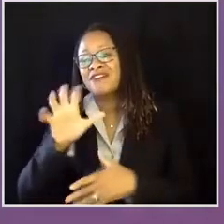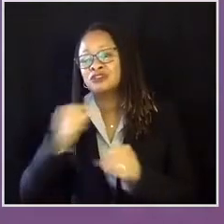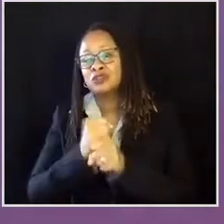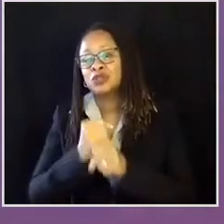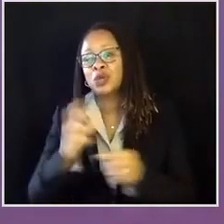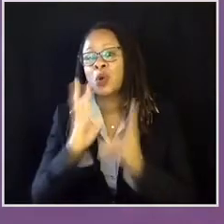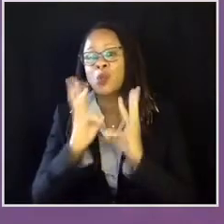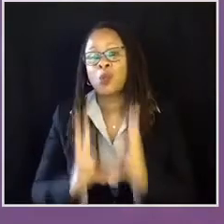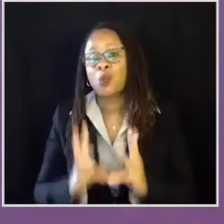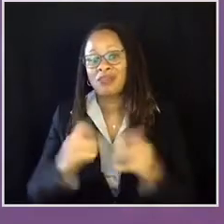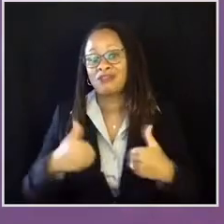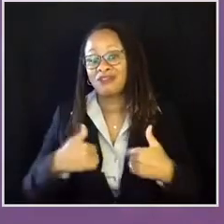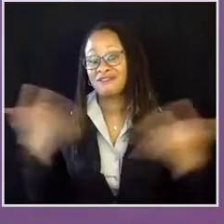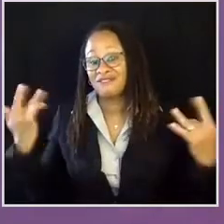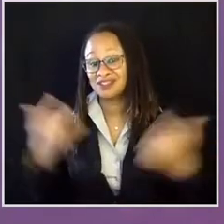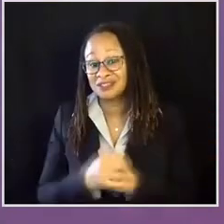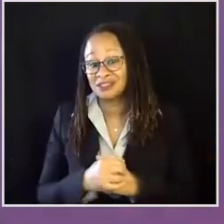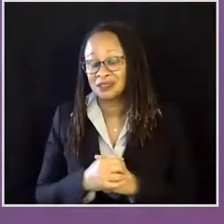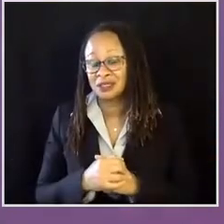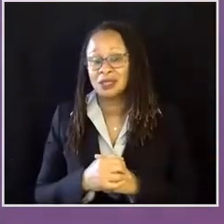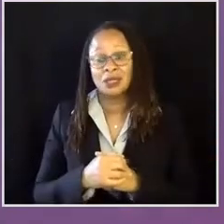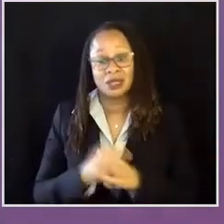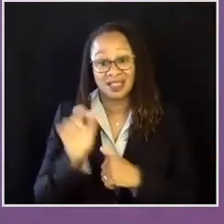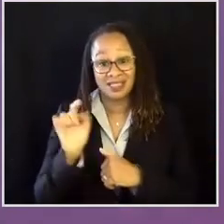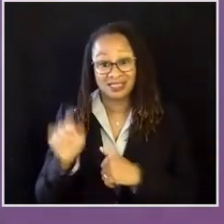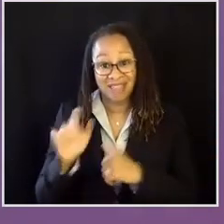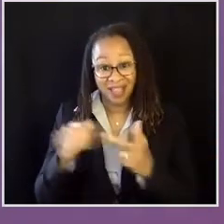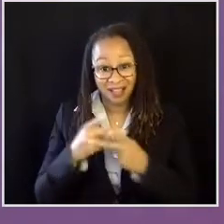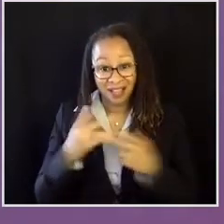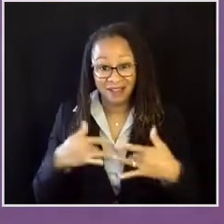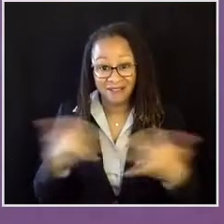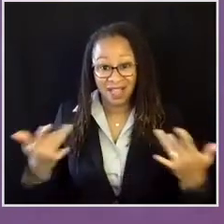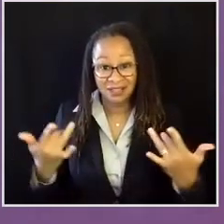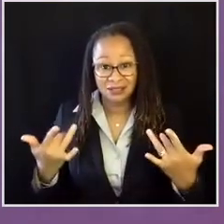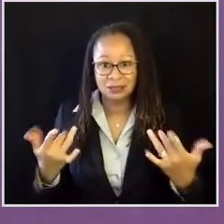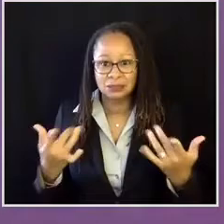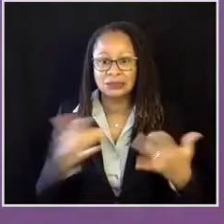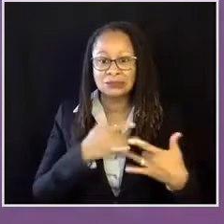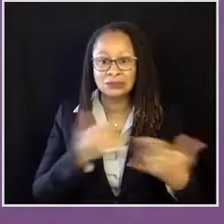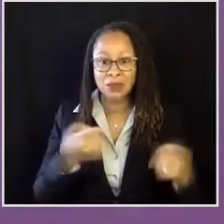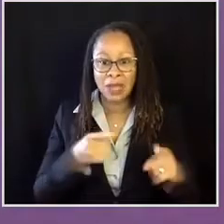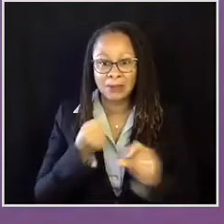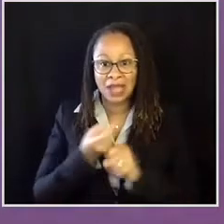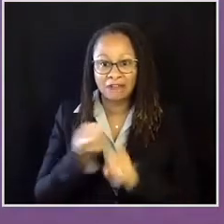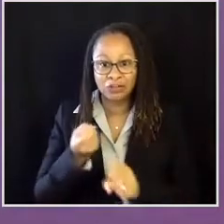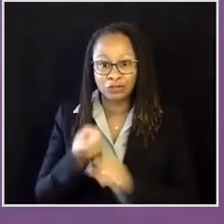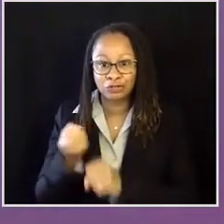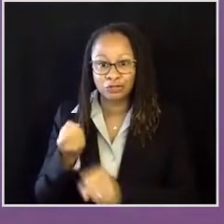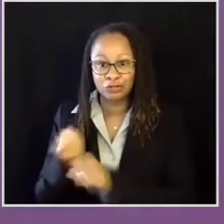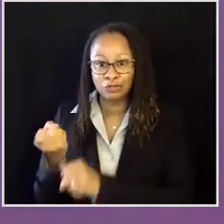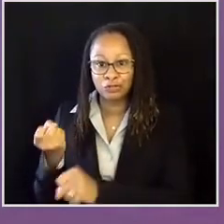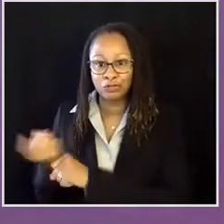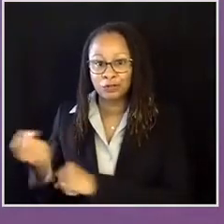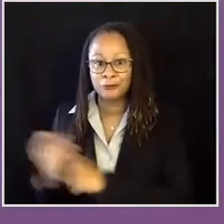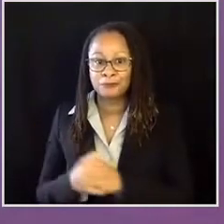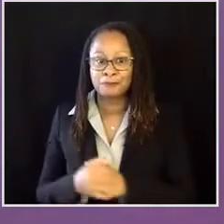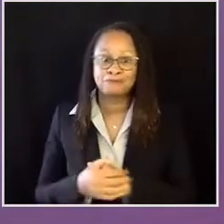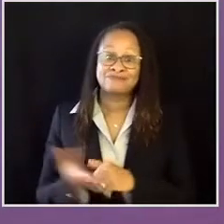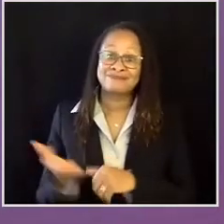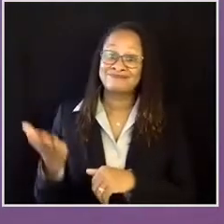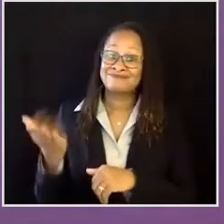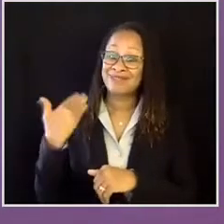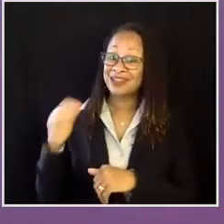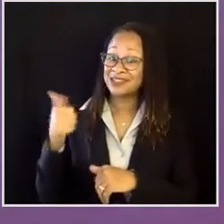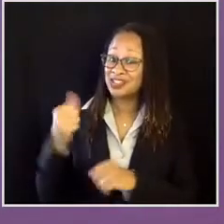those once in many generation events, they're now happening every year. The past 10 years were